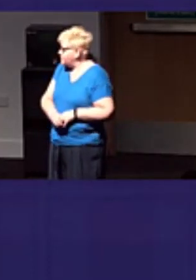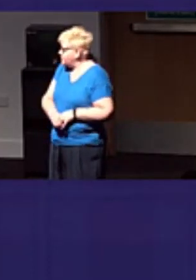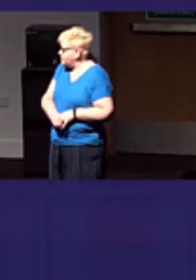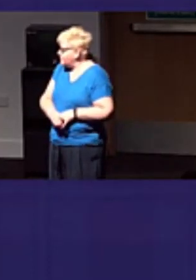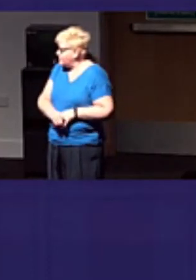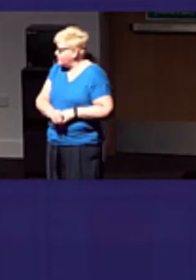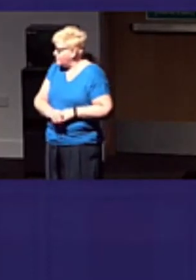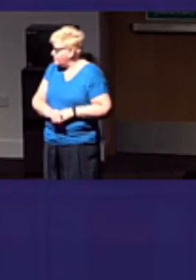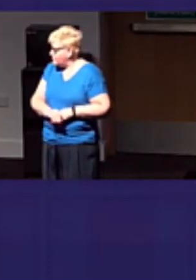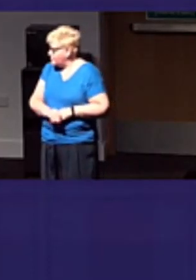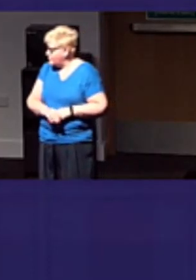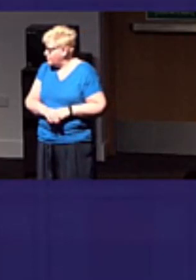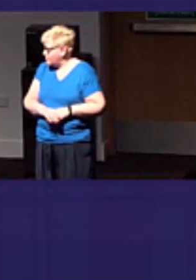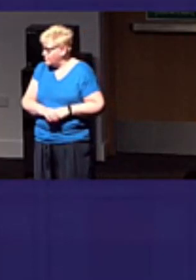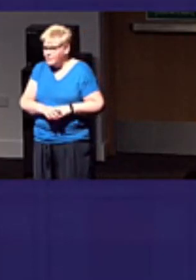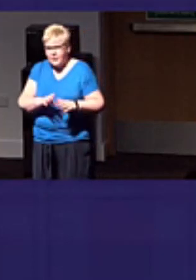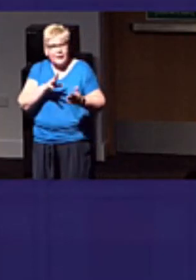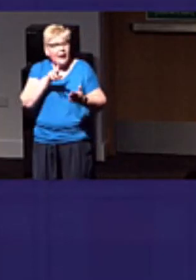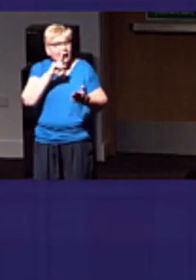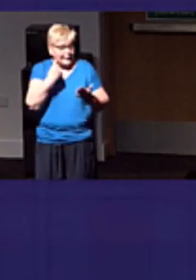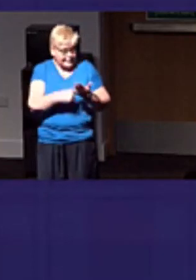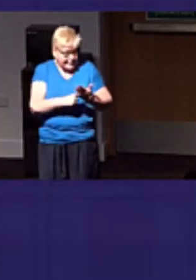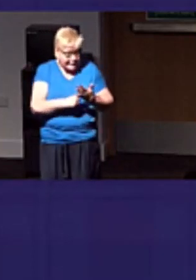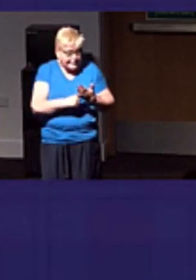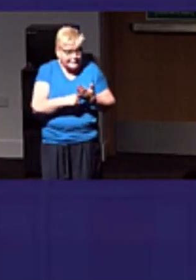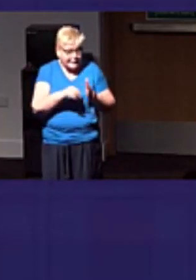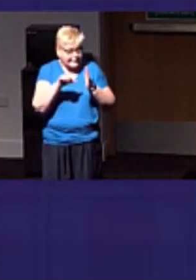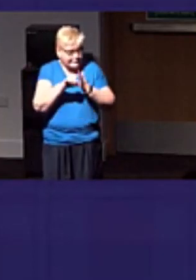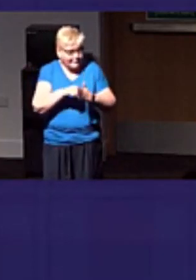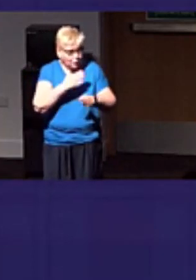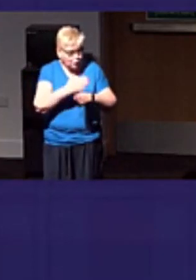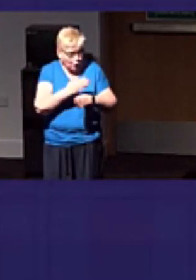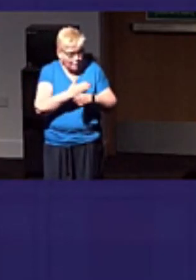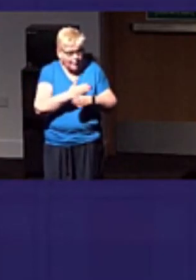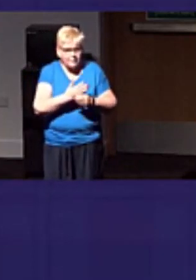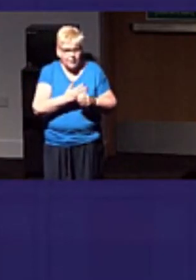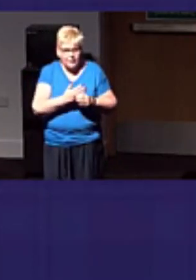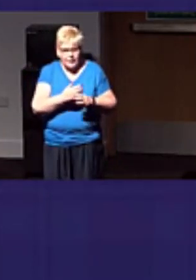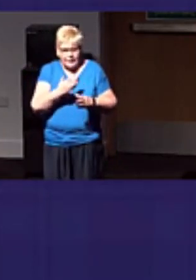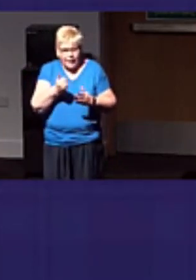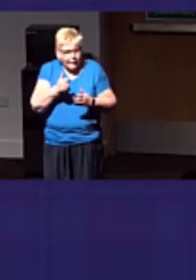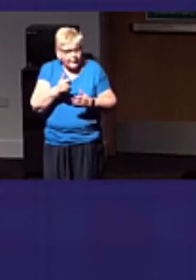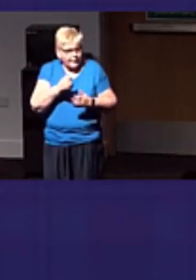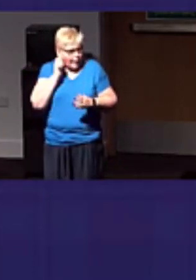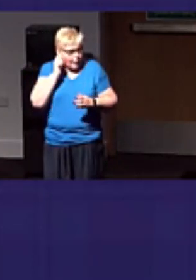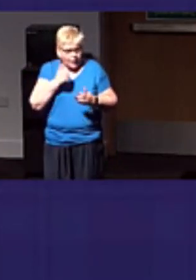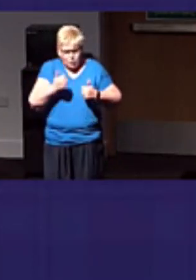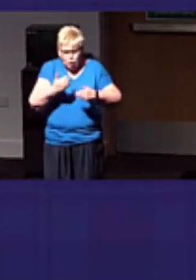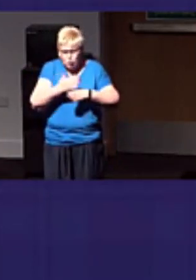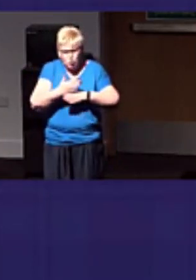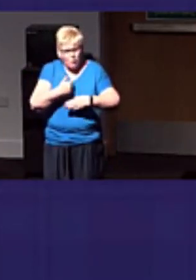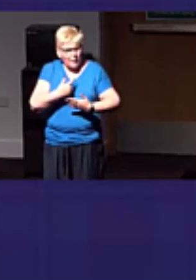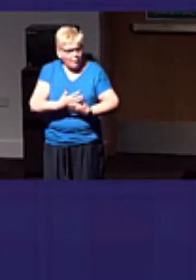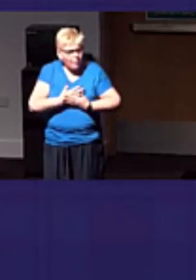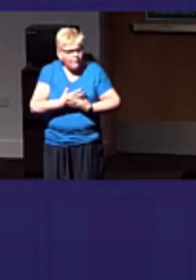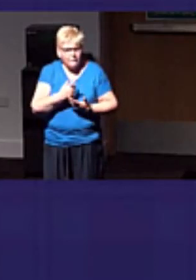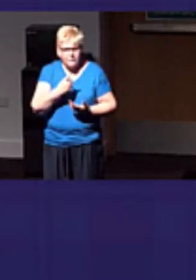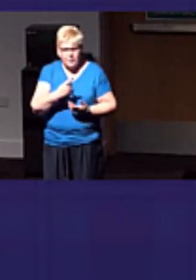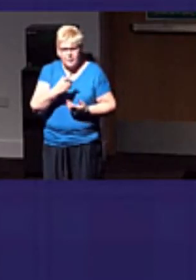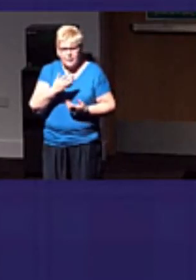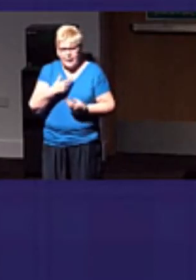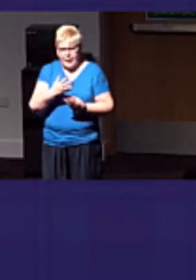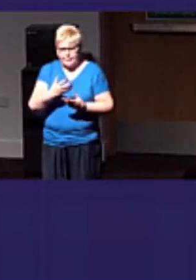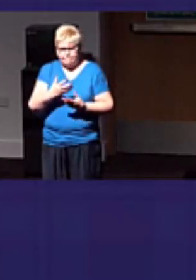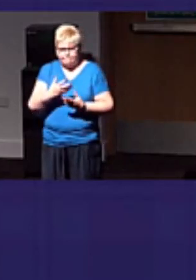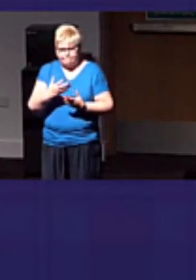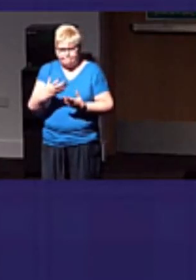And I decided to take a really hard job in the middle of it. I'm like, cool, let me leave this job I really love, that I'm really good at, and take something